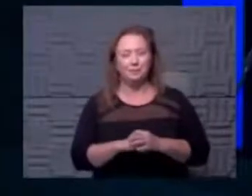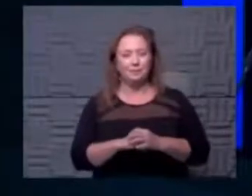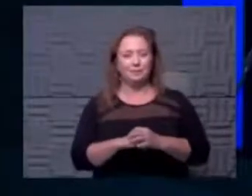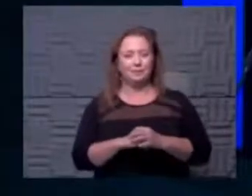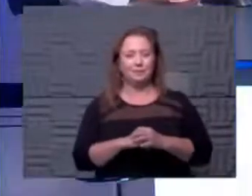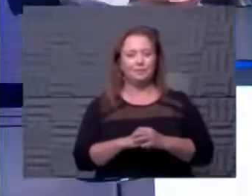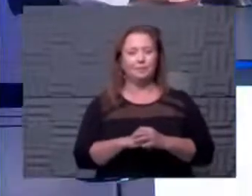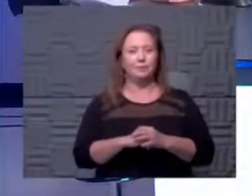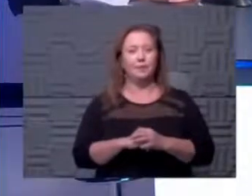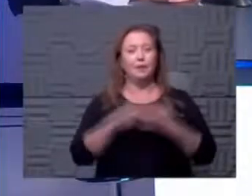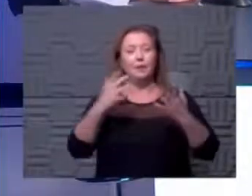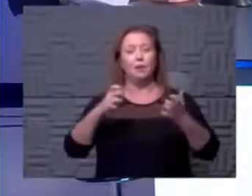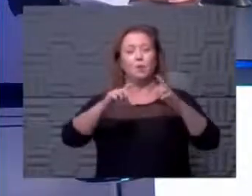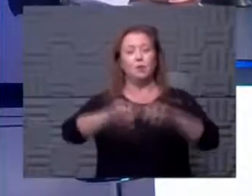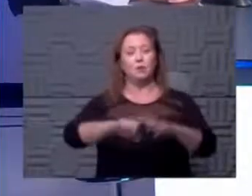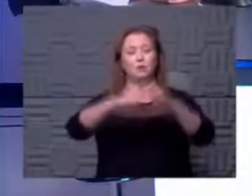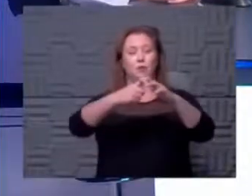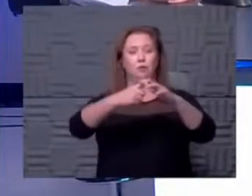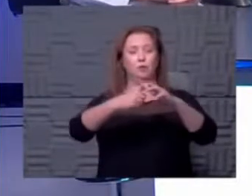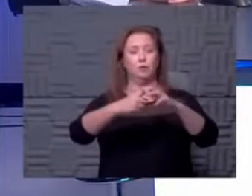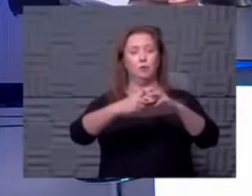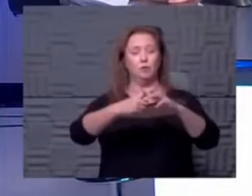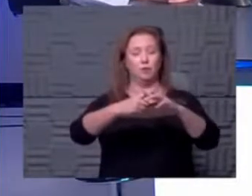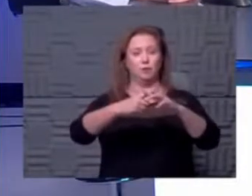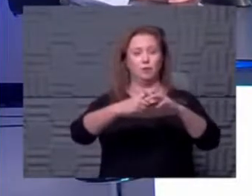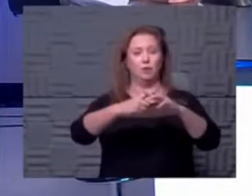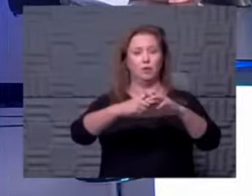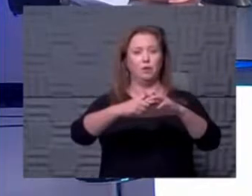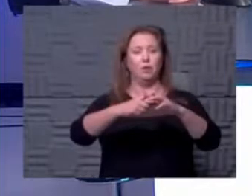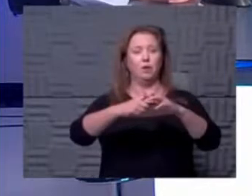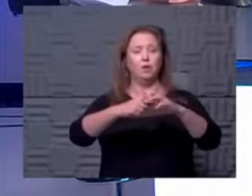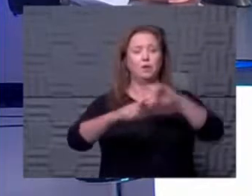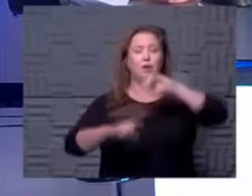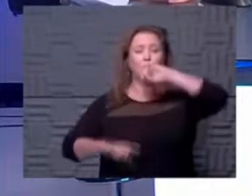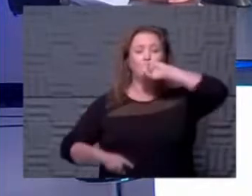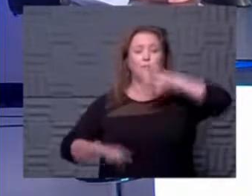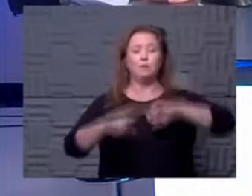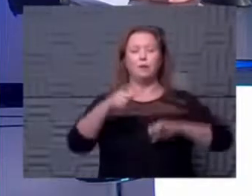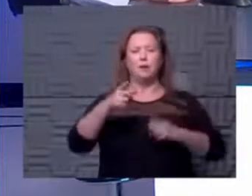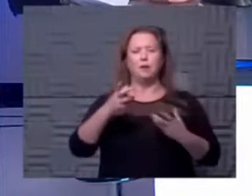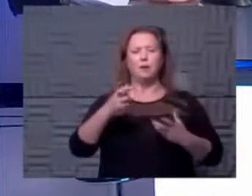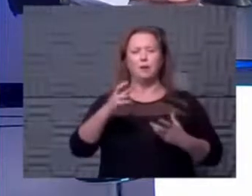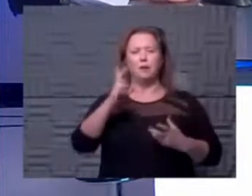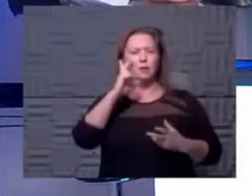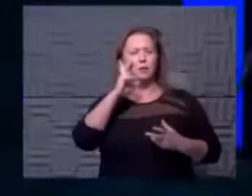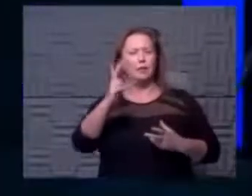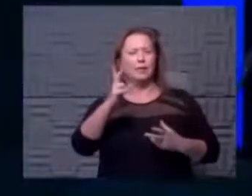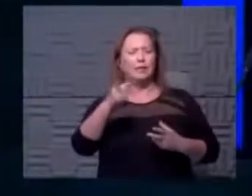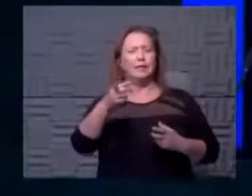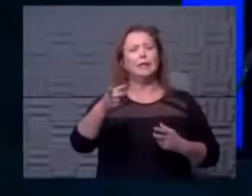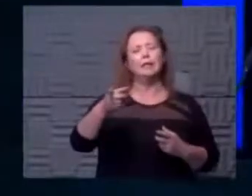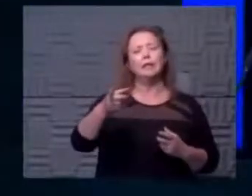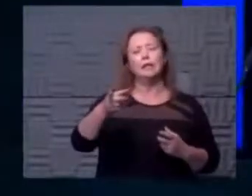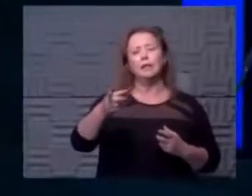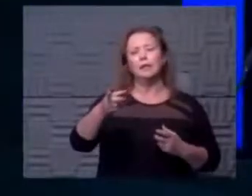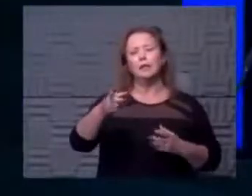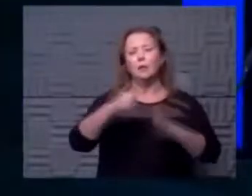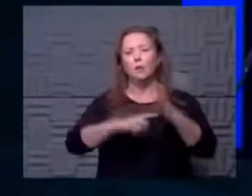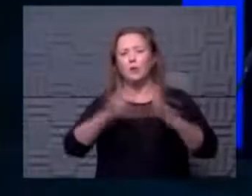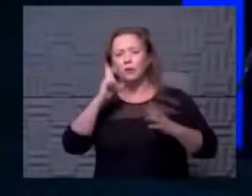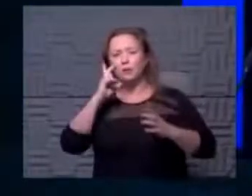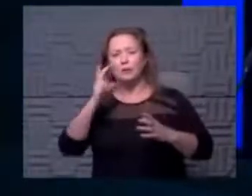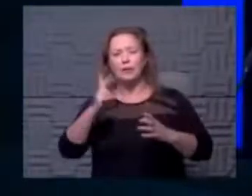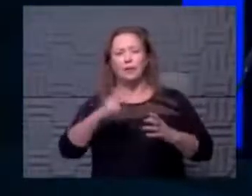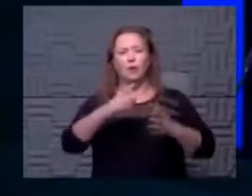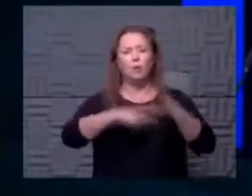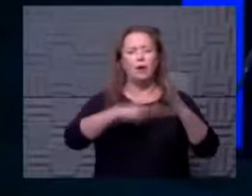I want to start with the Archbishop. Tell us what you're hearing and seeing and what you're saying